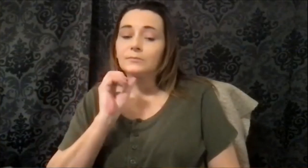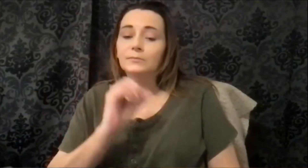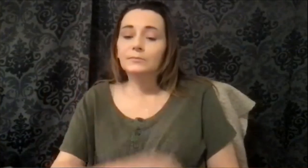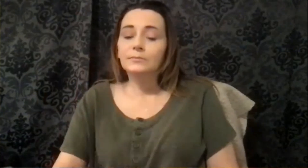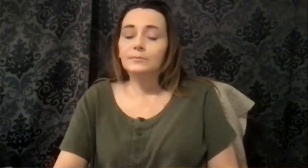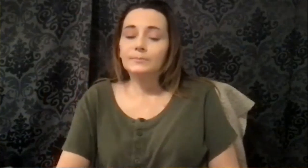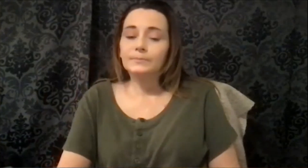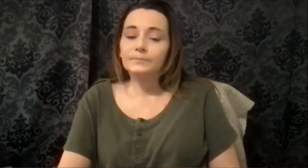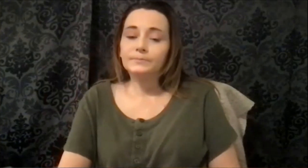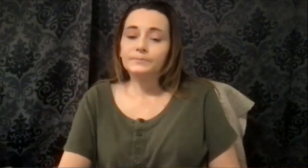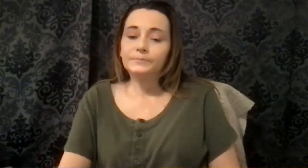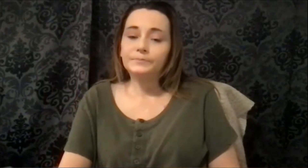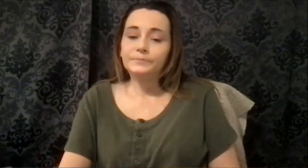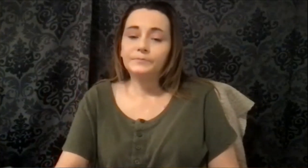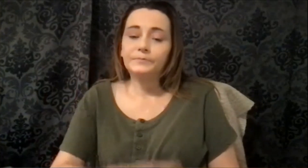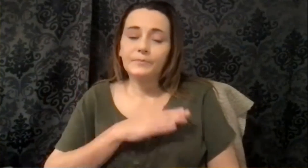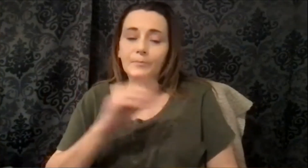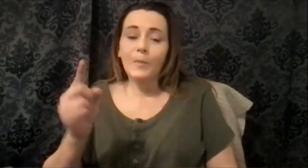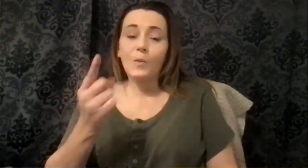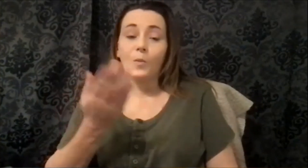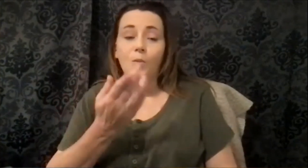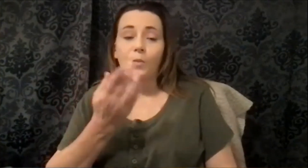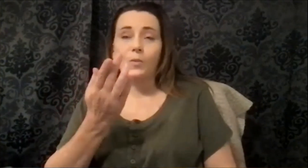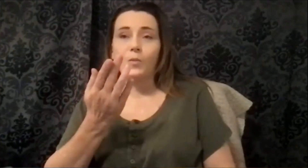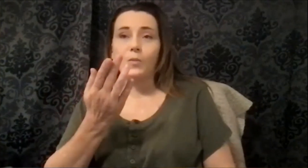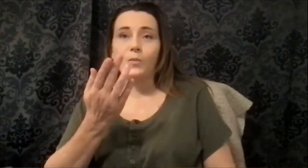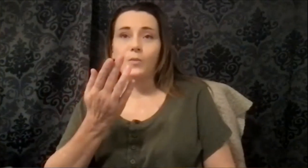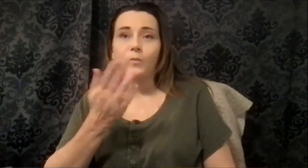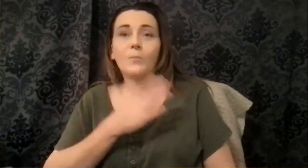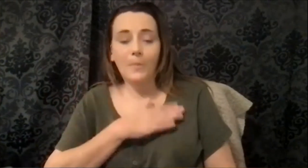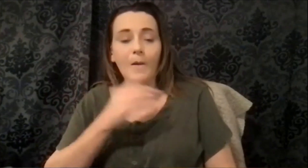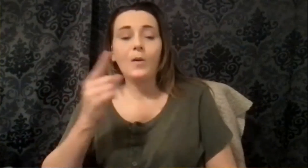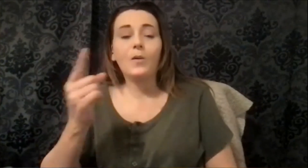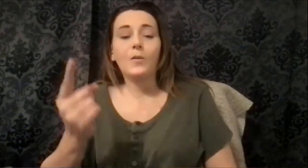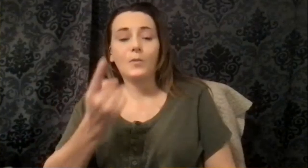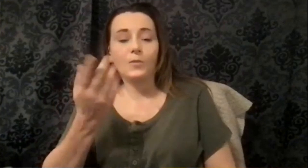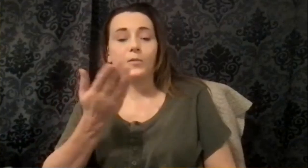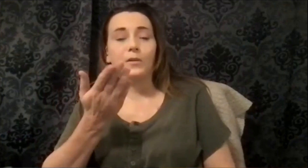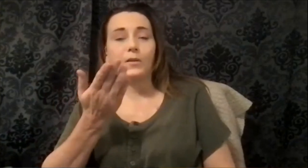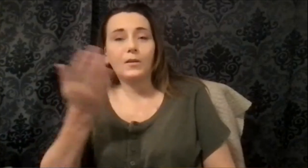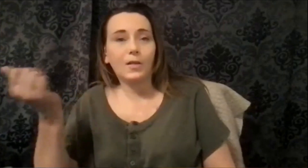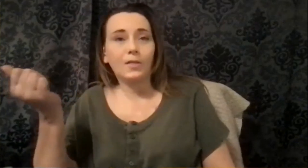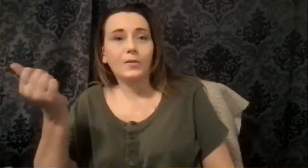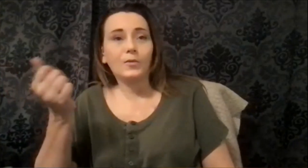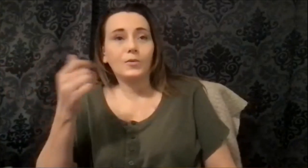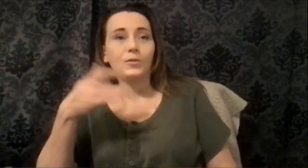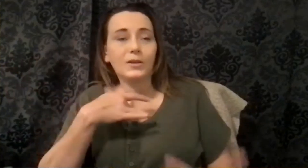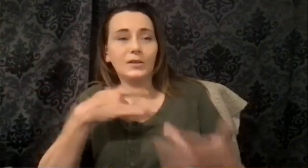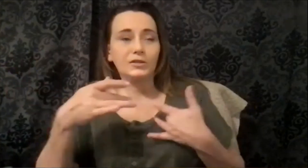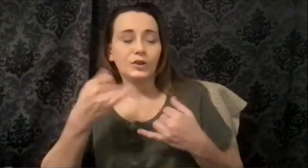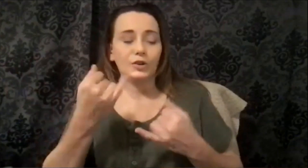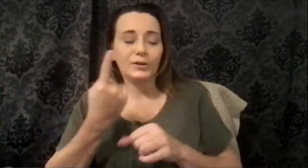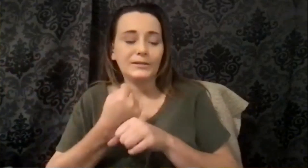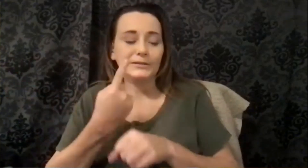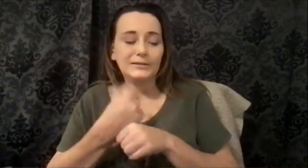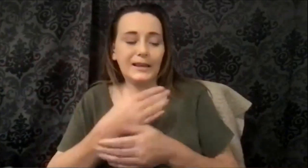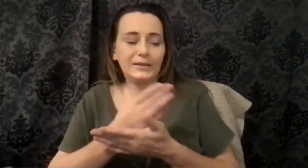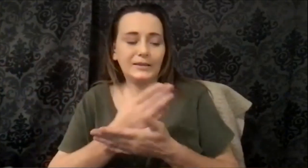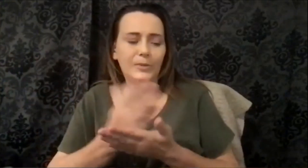And my only other concern was in last year's budget, we were $500,000